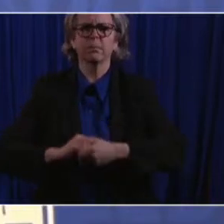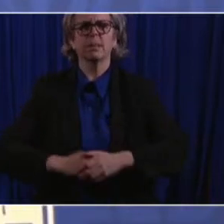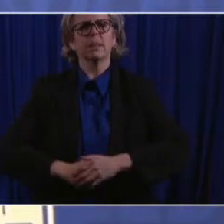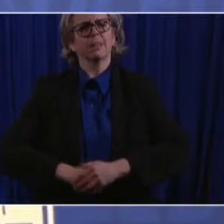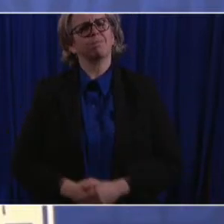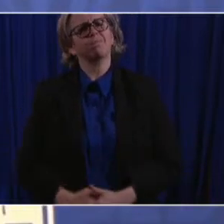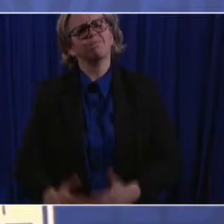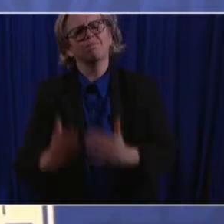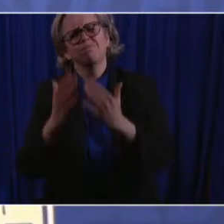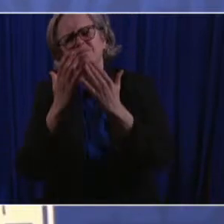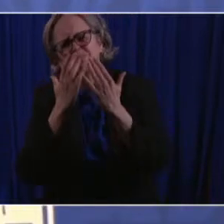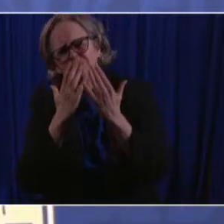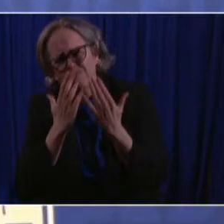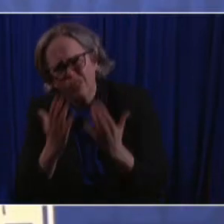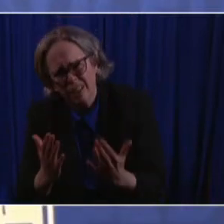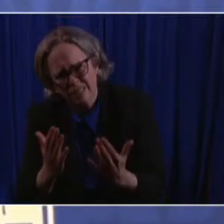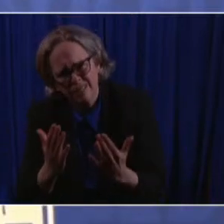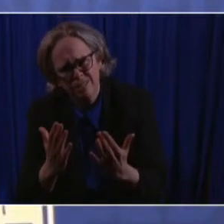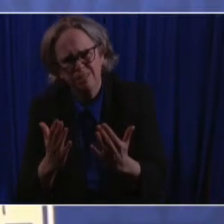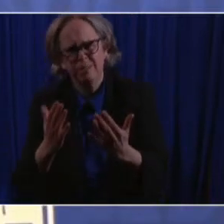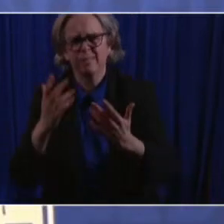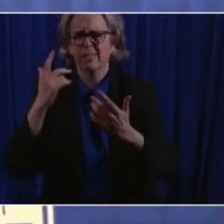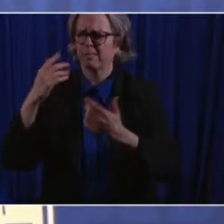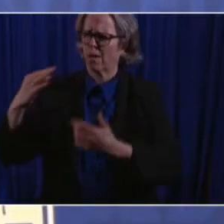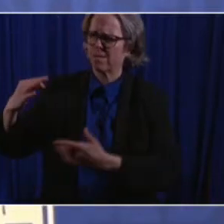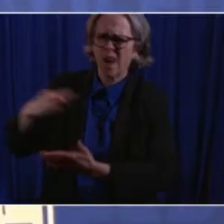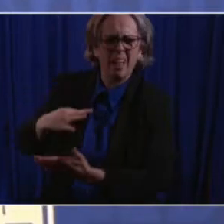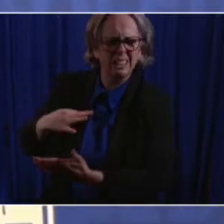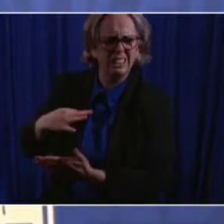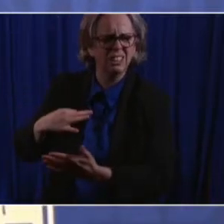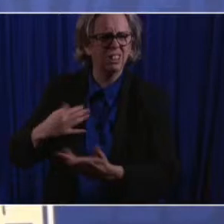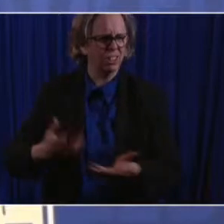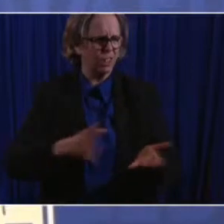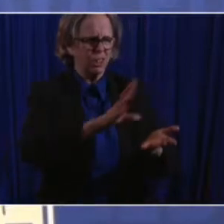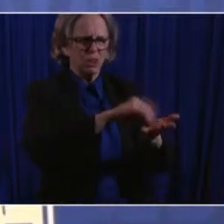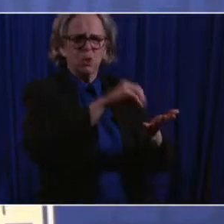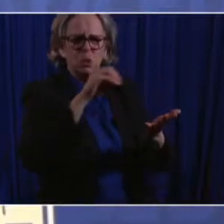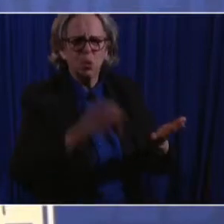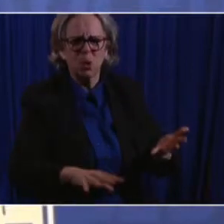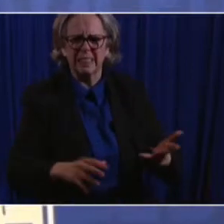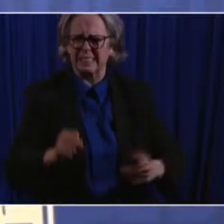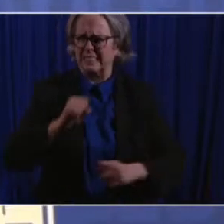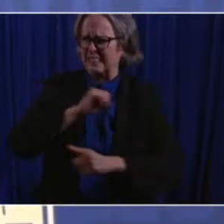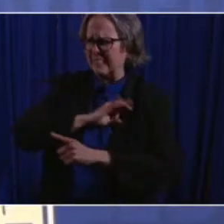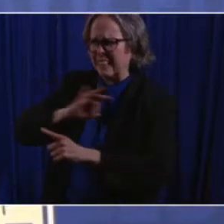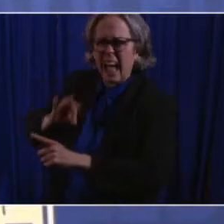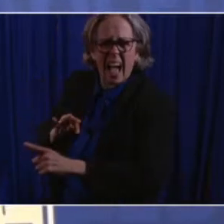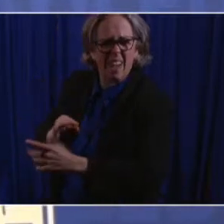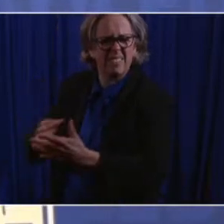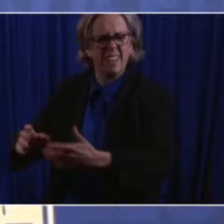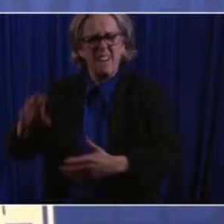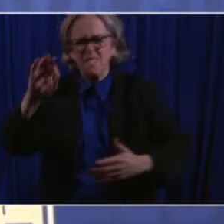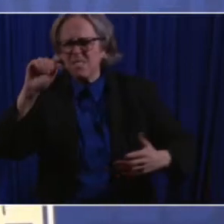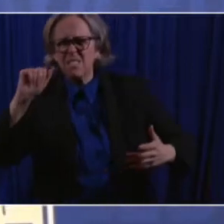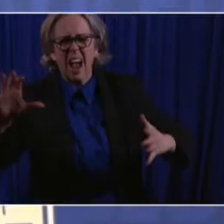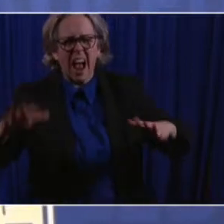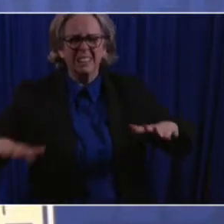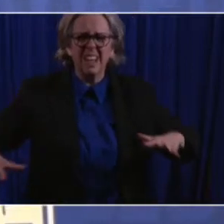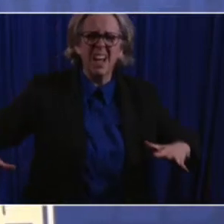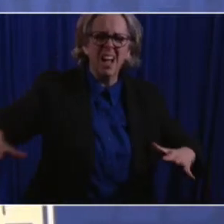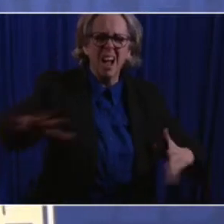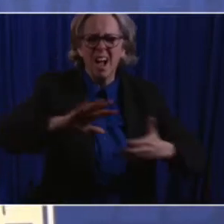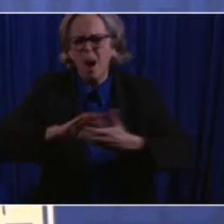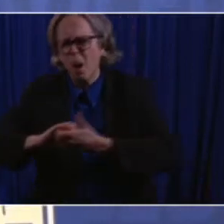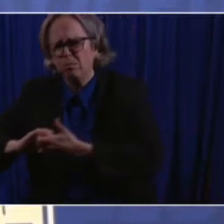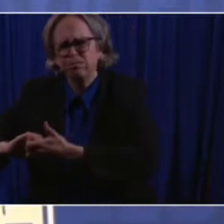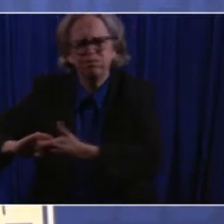to the volunteers, the students, the staff, and the faculty at the University of Toledo Medical Center, because without them,